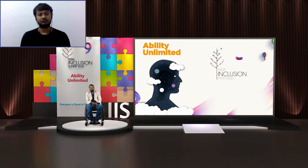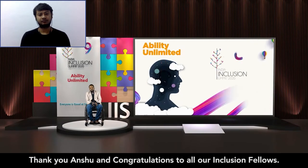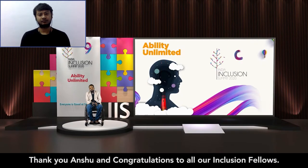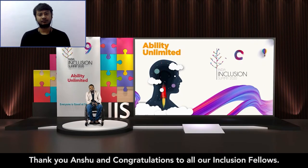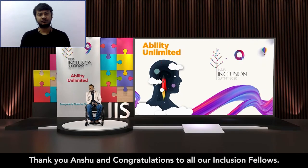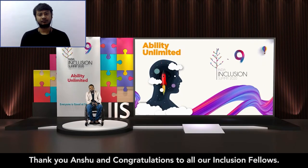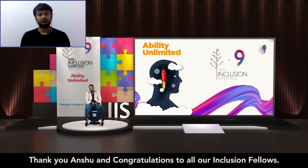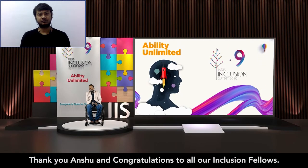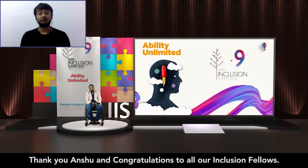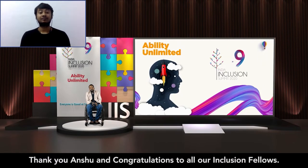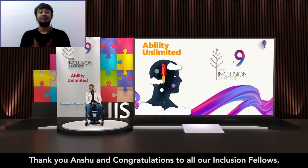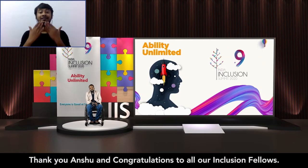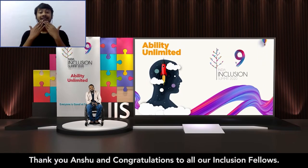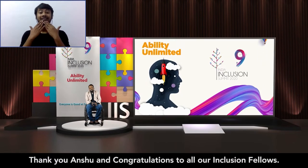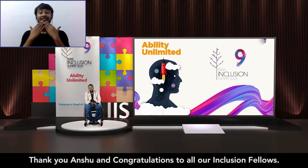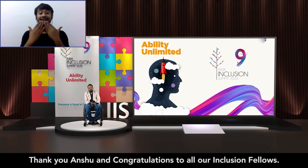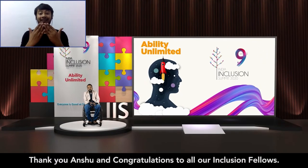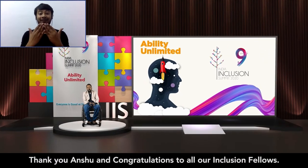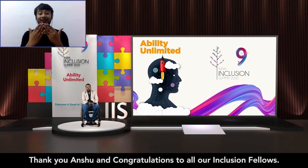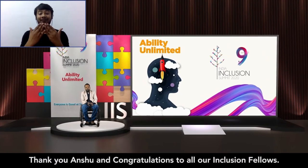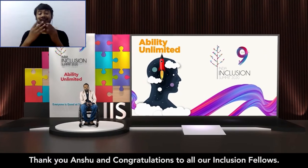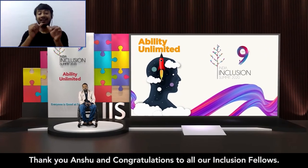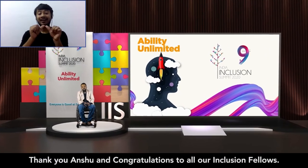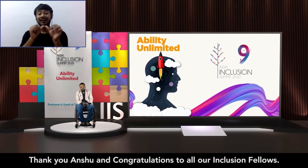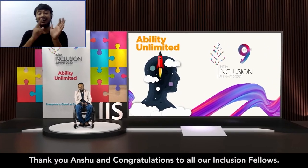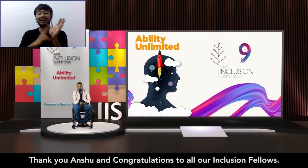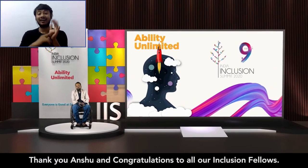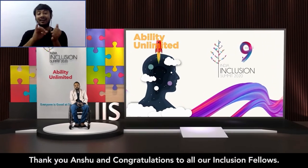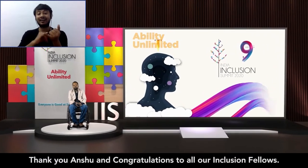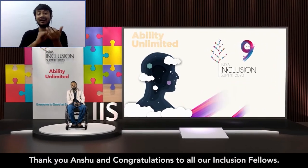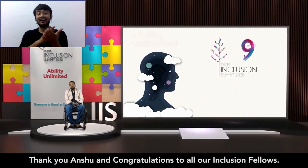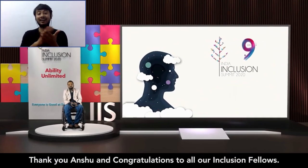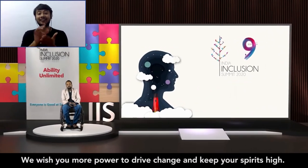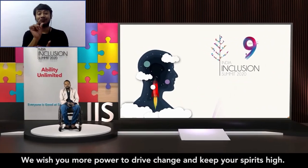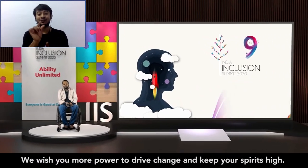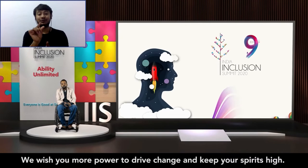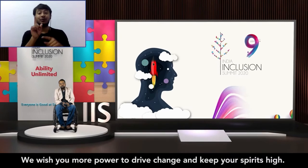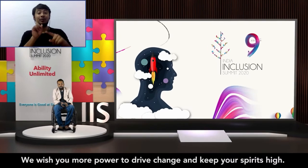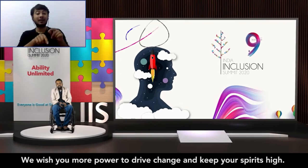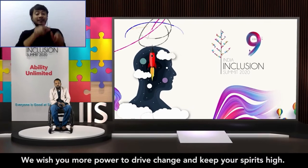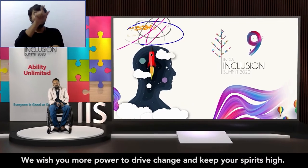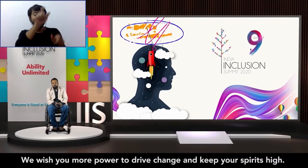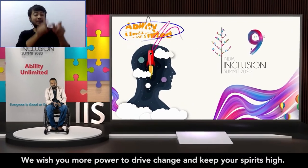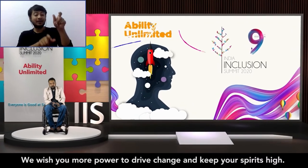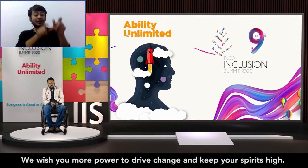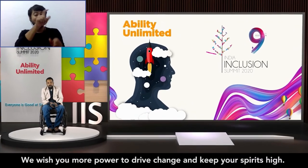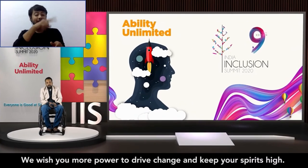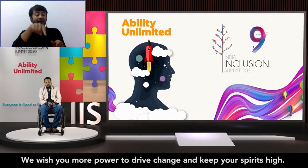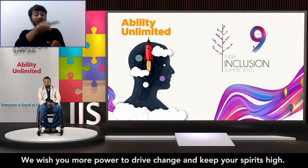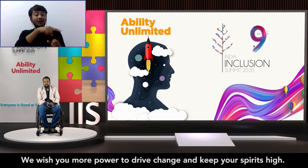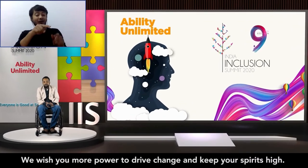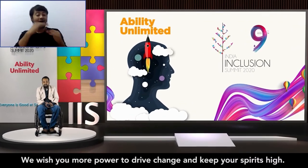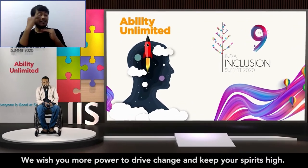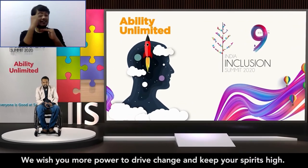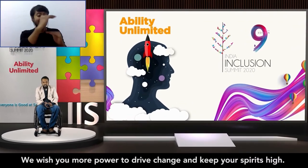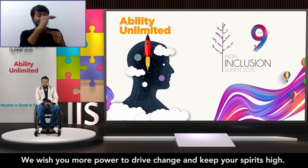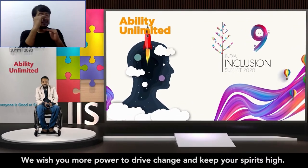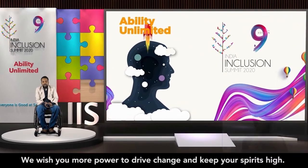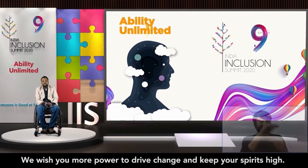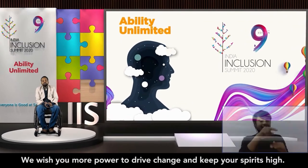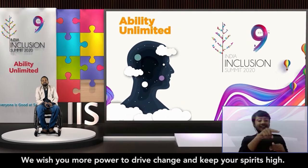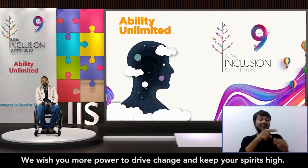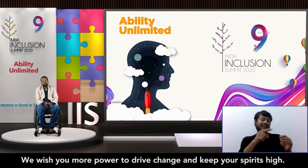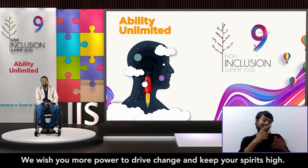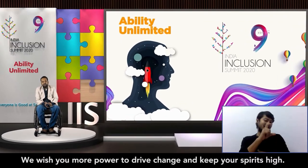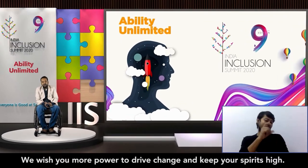Thank you, Anshu, and congratulations to all our inclusion fellows. We wish you more power to drive change